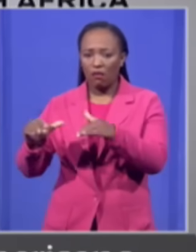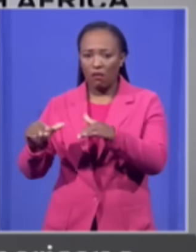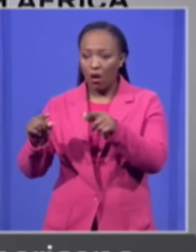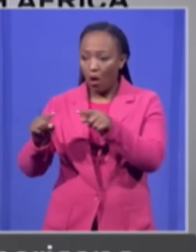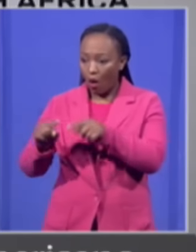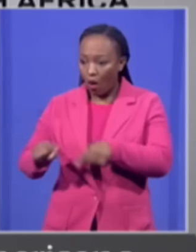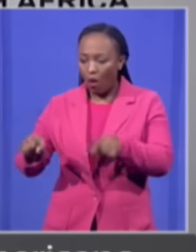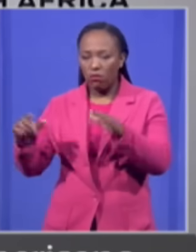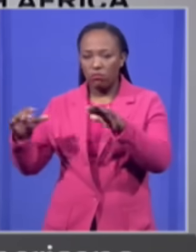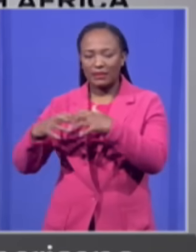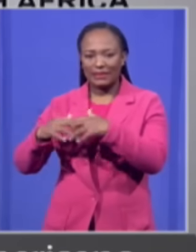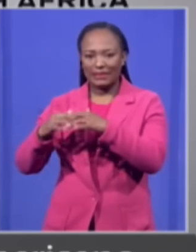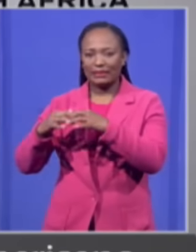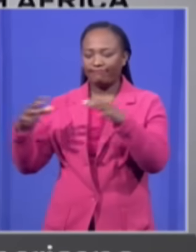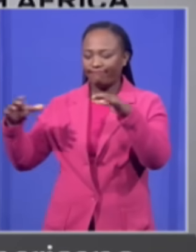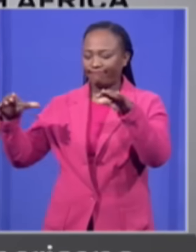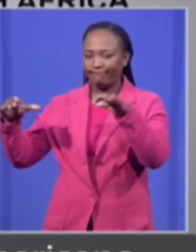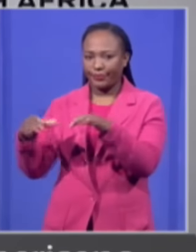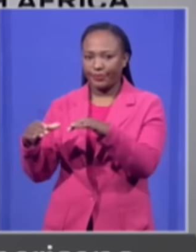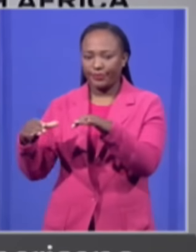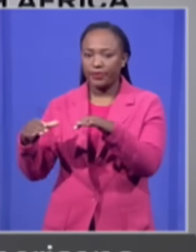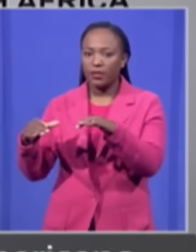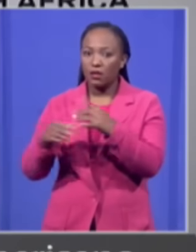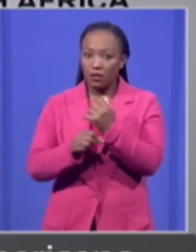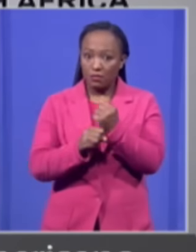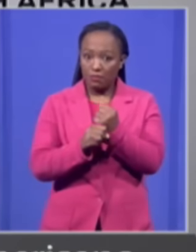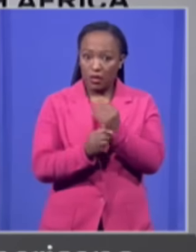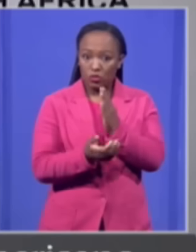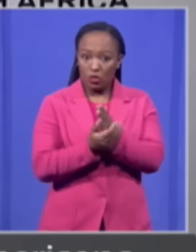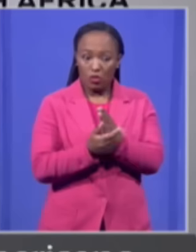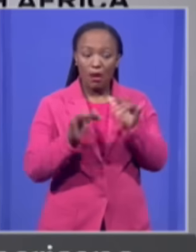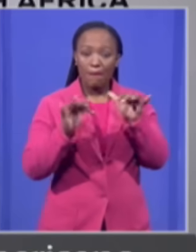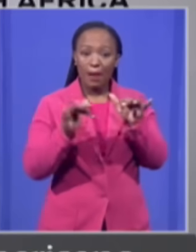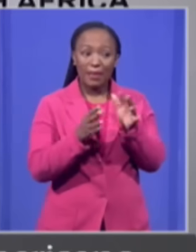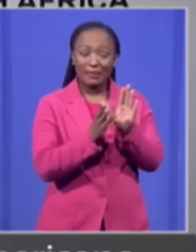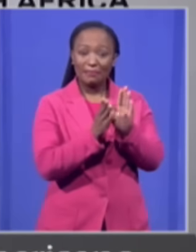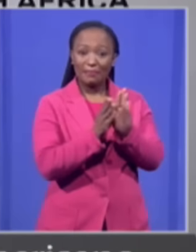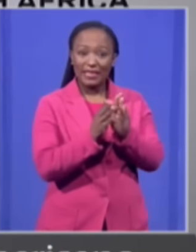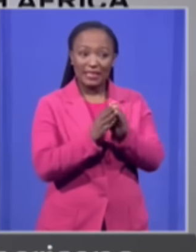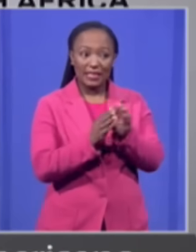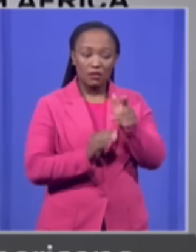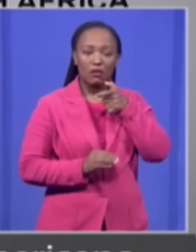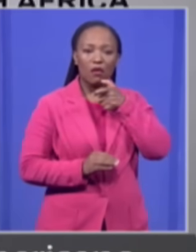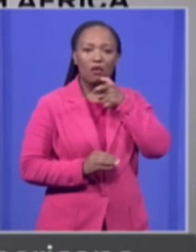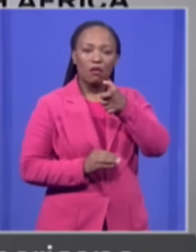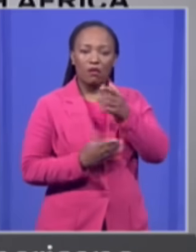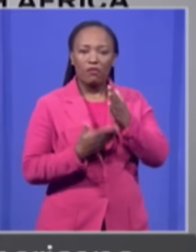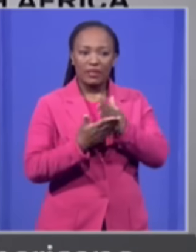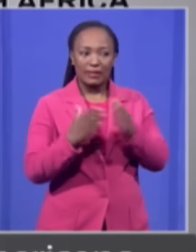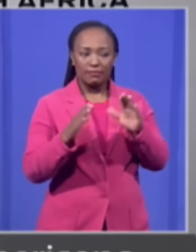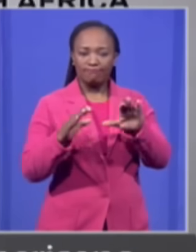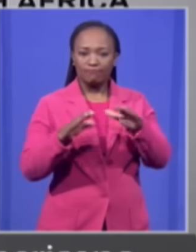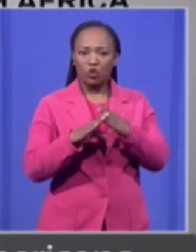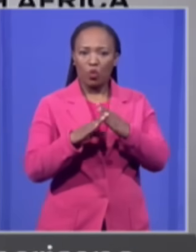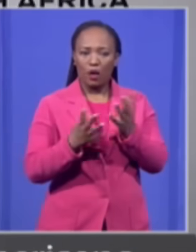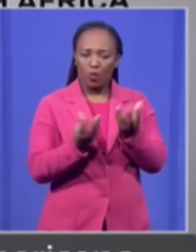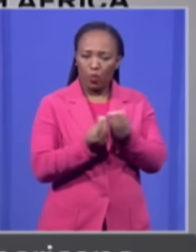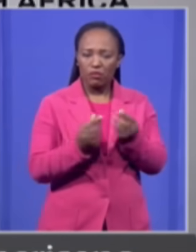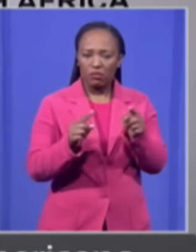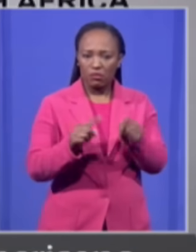together. They must make sure that they make their input in those public engagements, but also as the sector will be working with them and their team